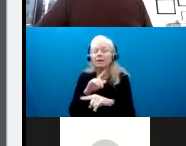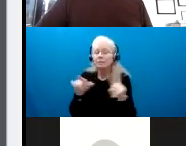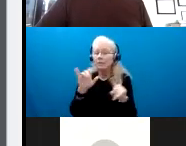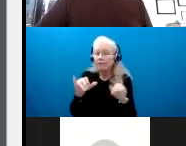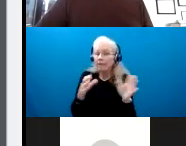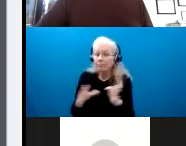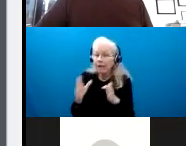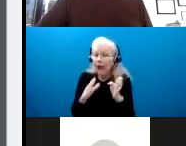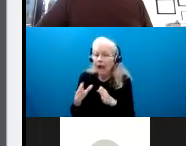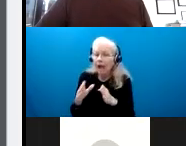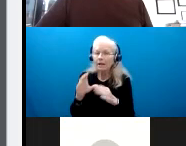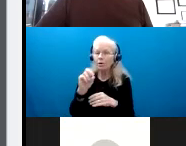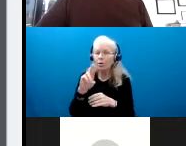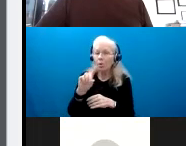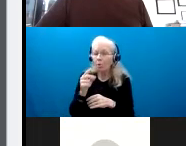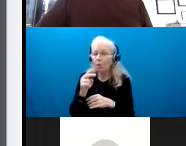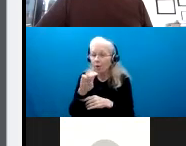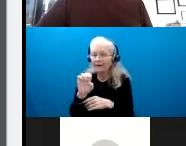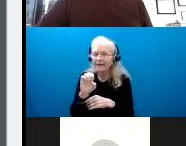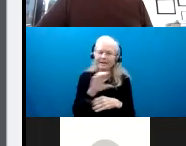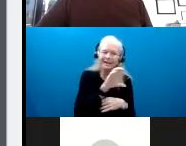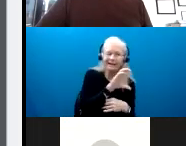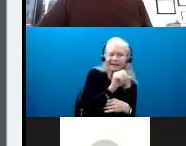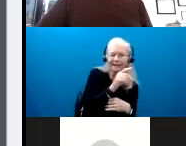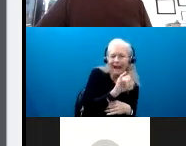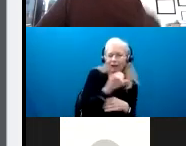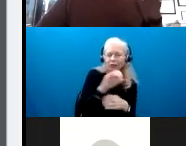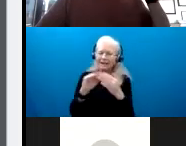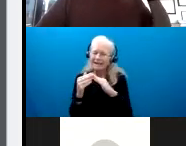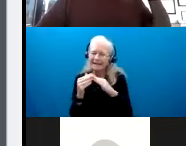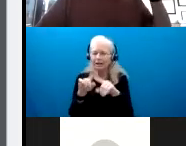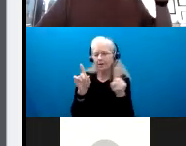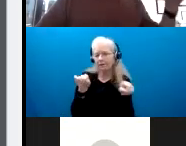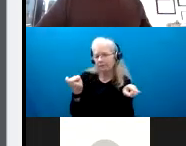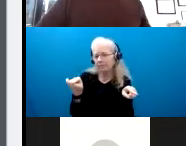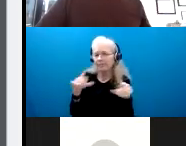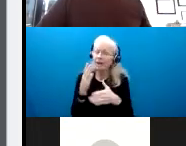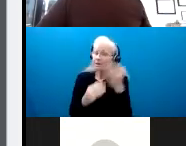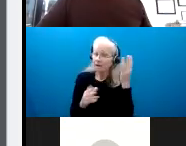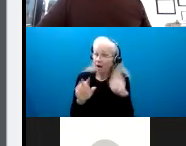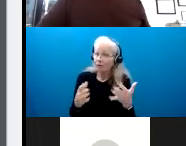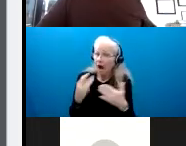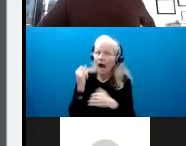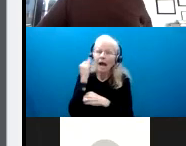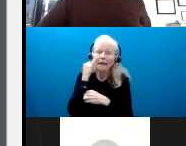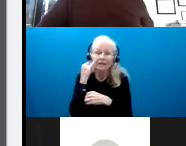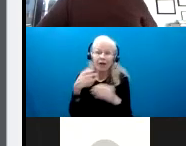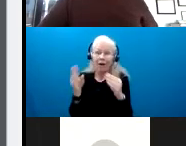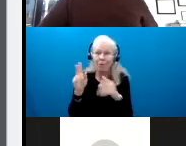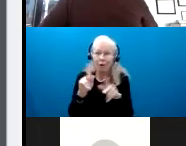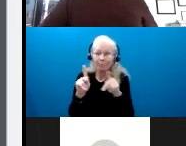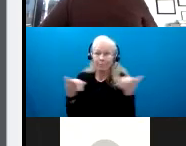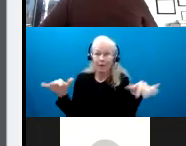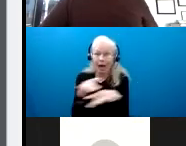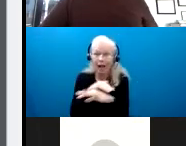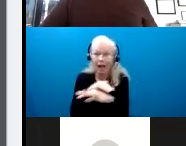are a little bit different. They usually require additional, they provide for density bonuses. They require additional open